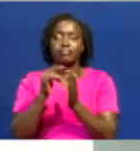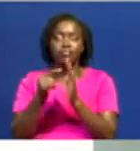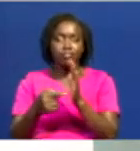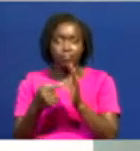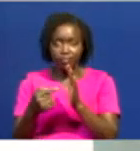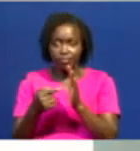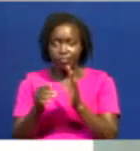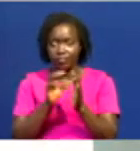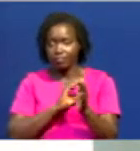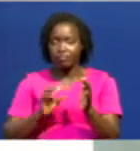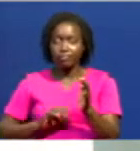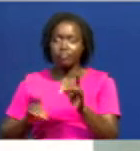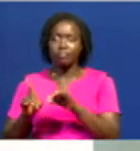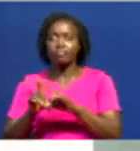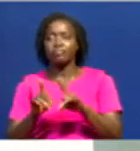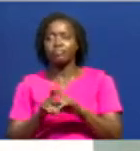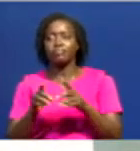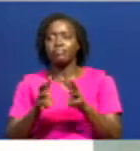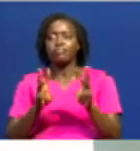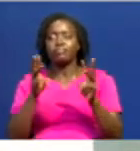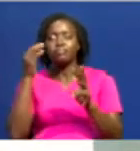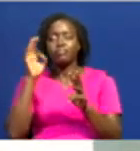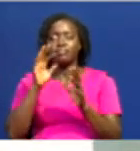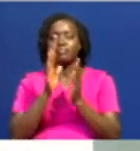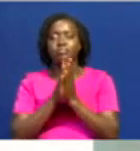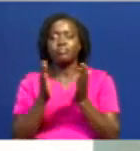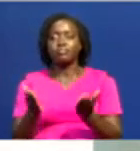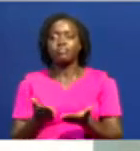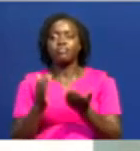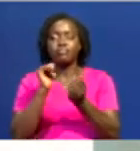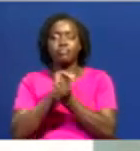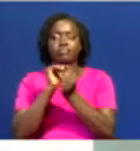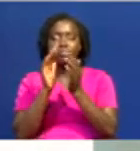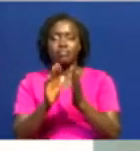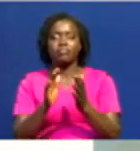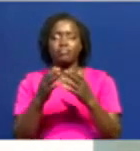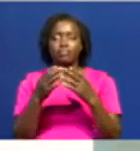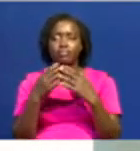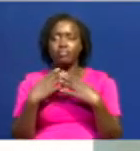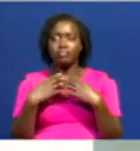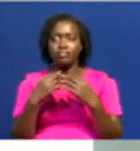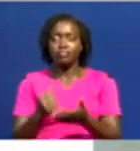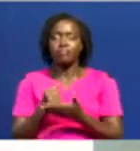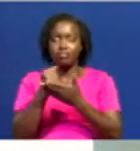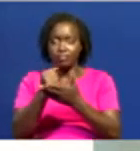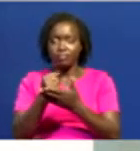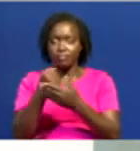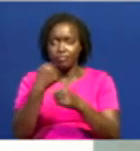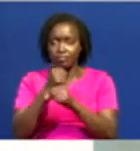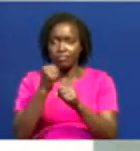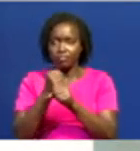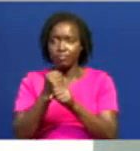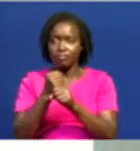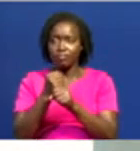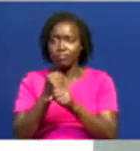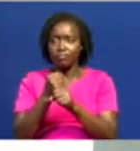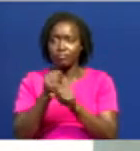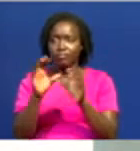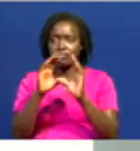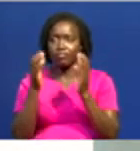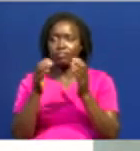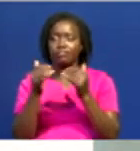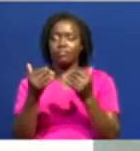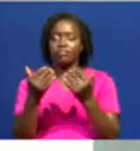The committee will also look into ways of upscaling prisoners to help in production and manufacturing of